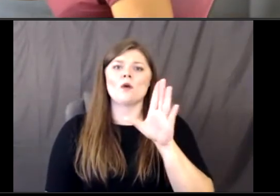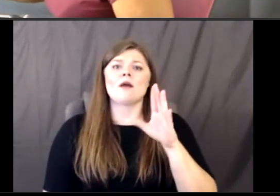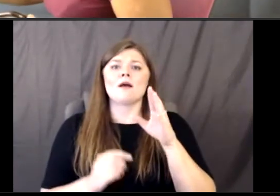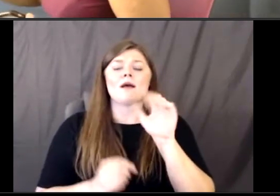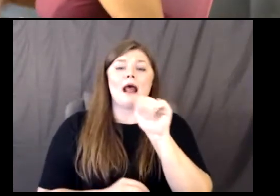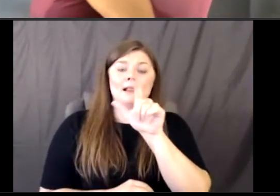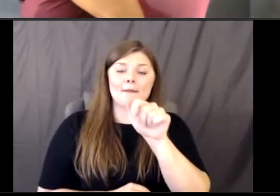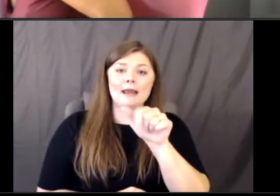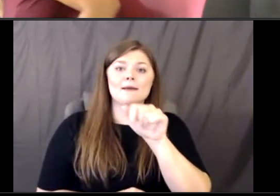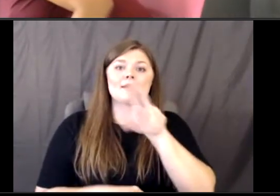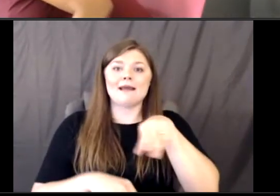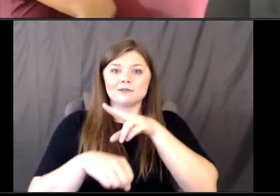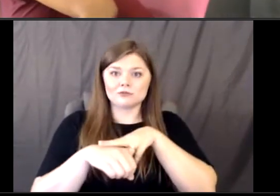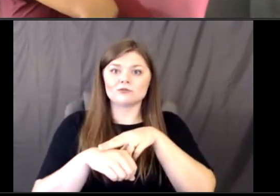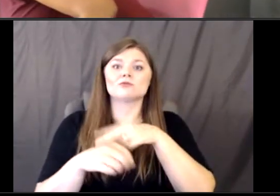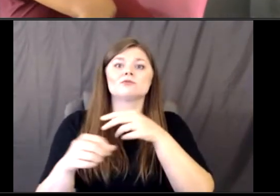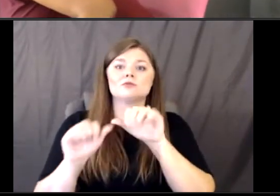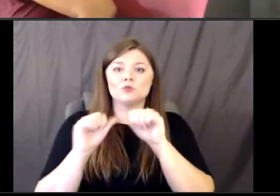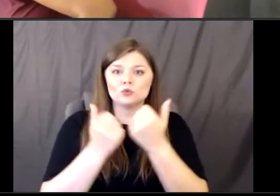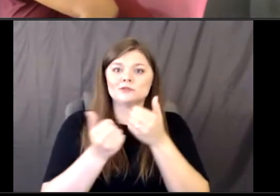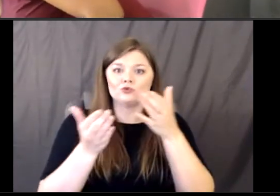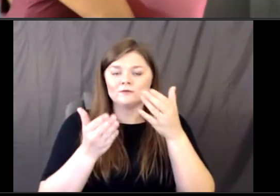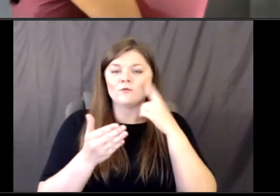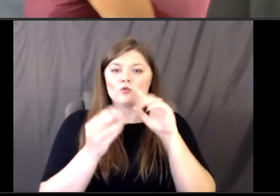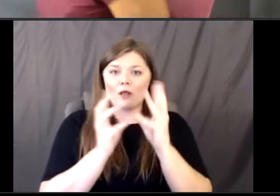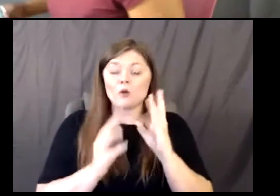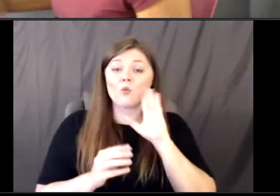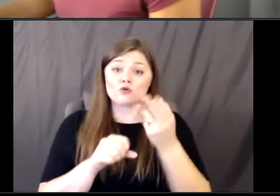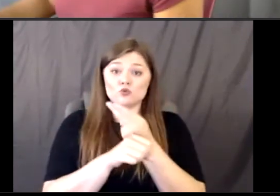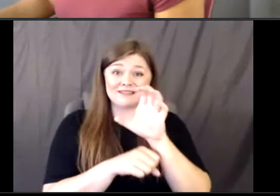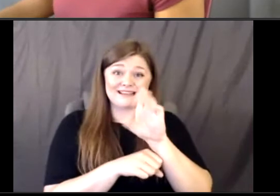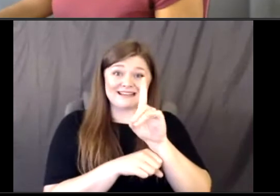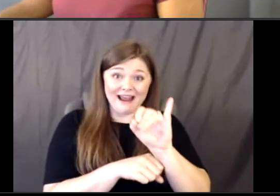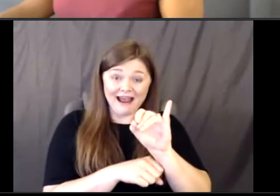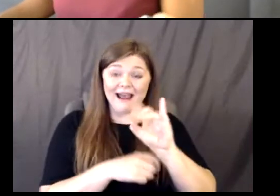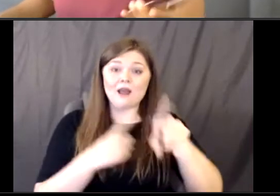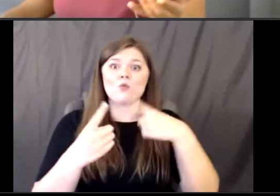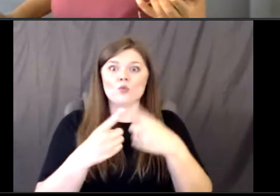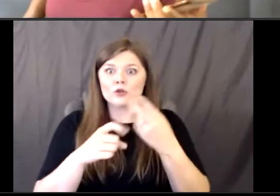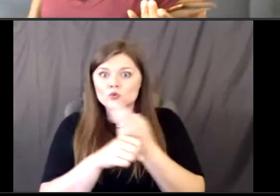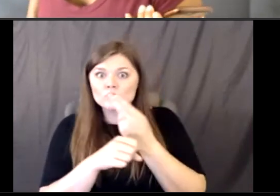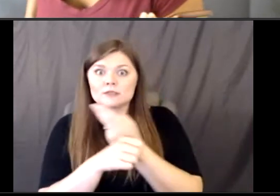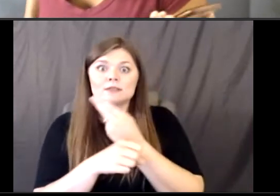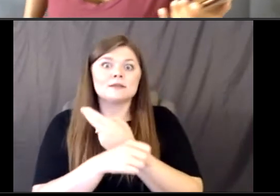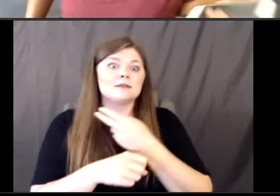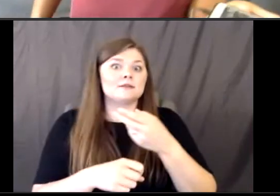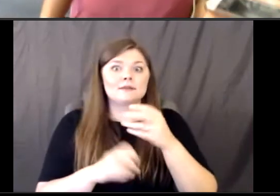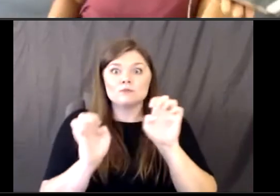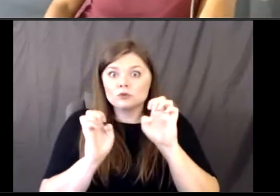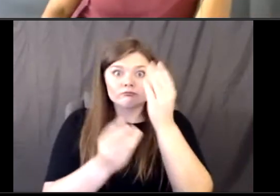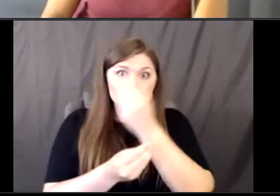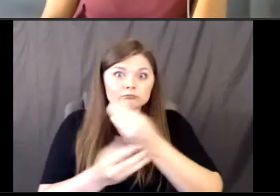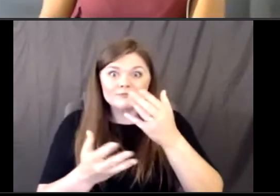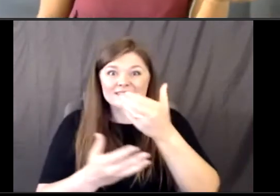and deaf interpreters to convey information in ASL when it comes to any kind of emergency situation?